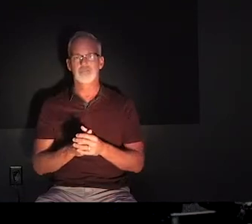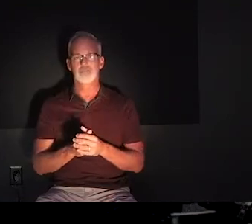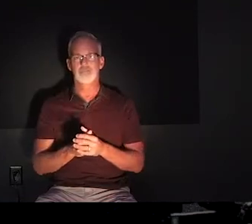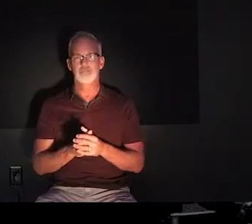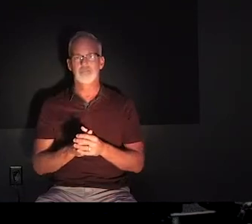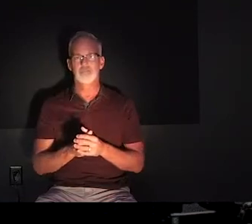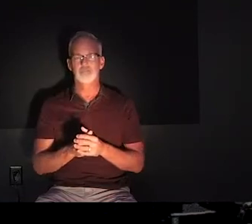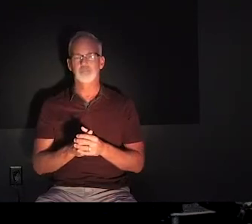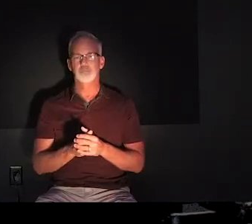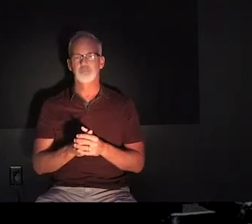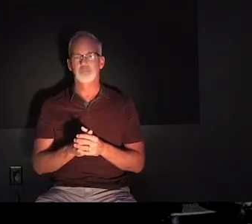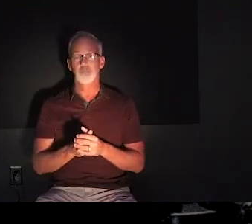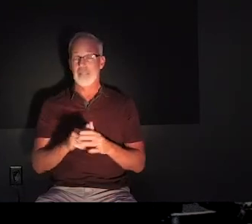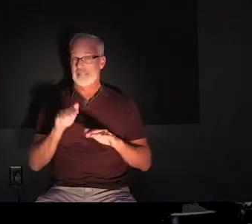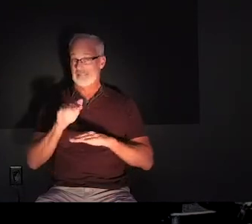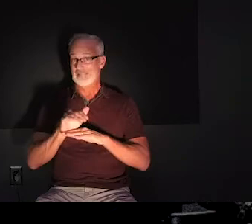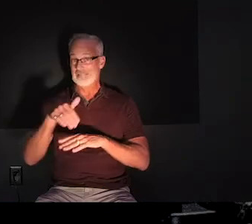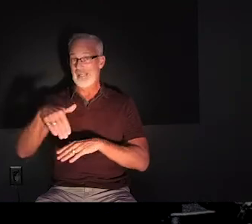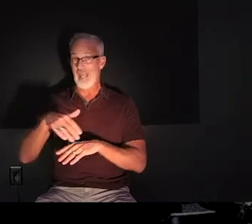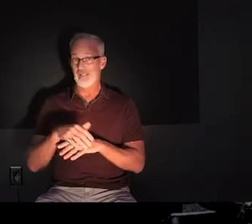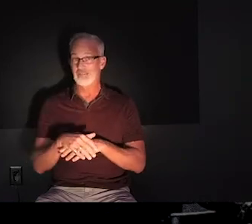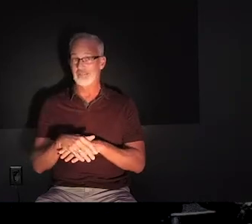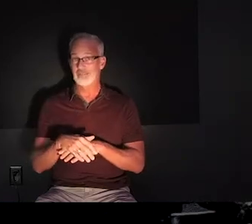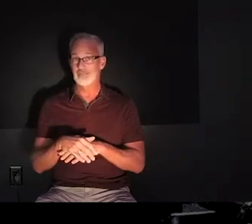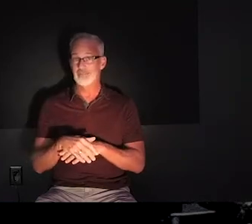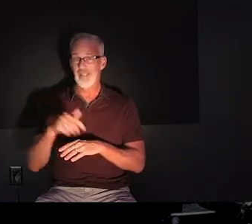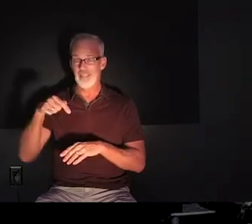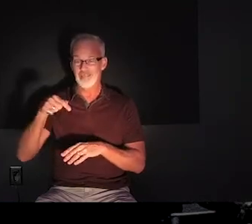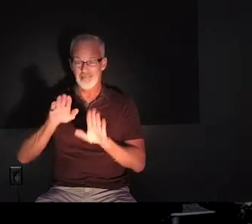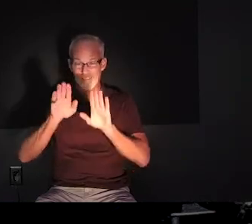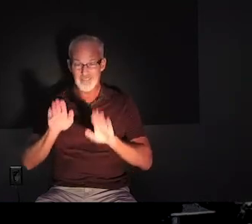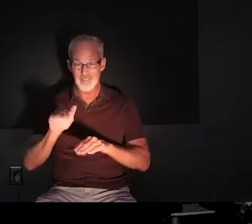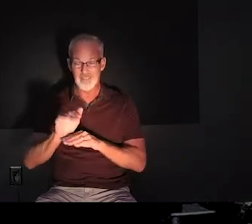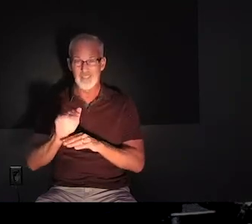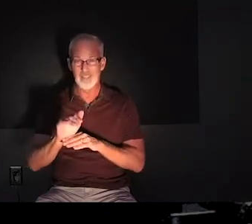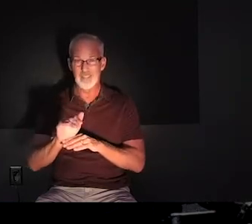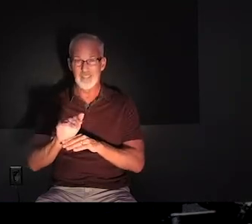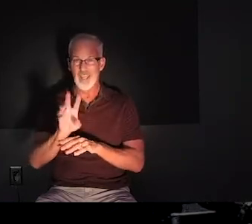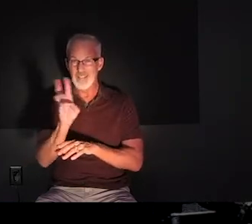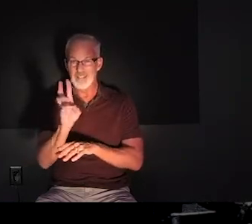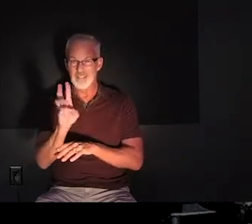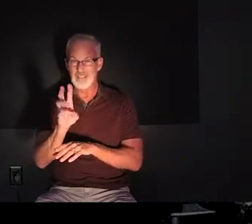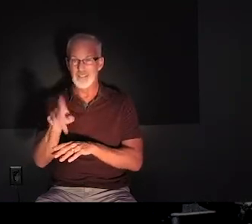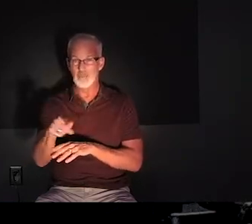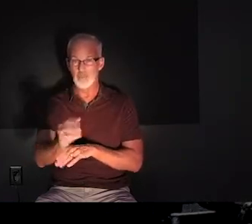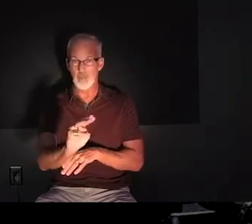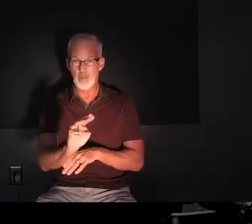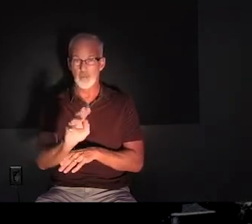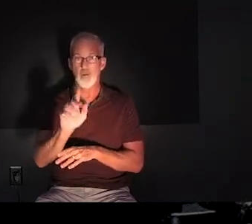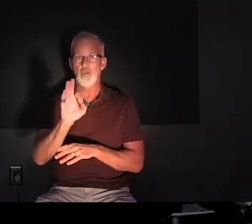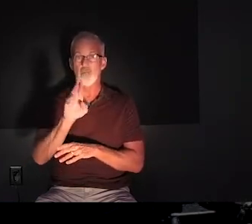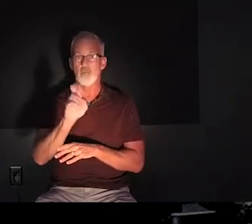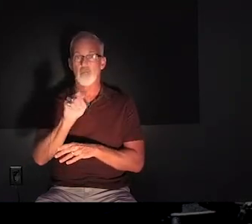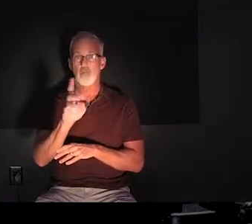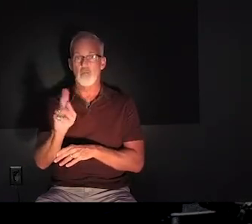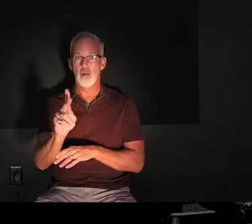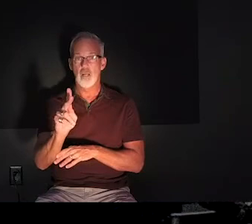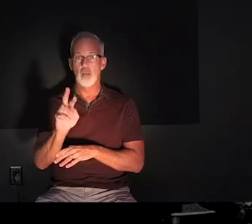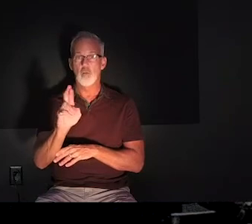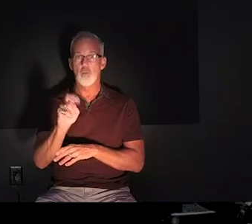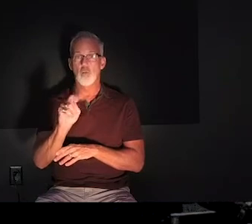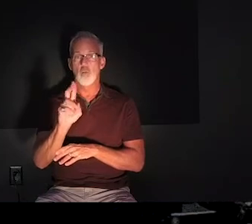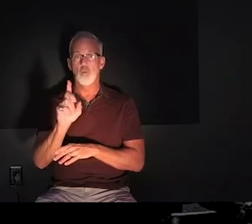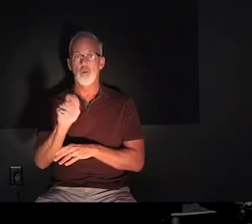fact, tonight, on this Sunday night at 6 o'clock at Frank Rendon Park,